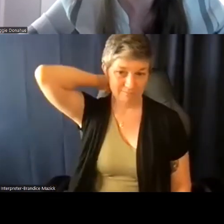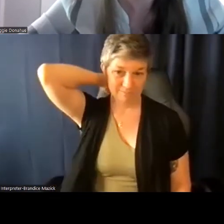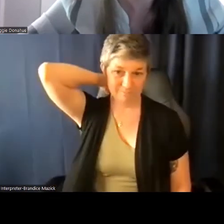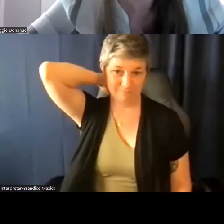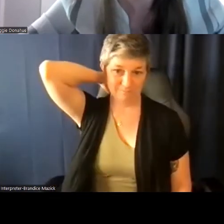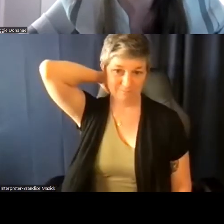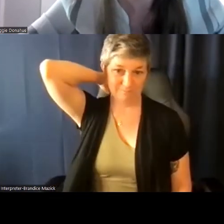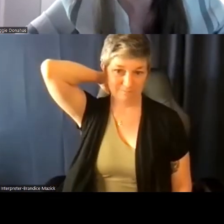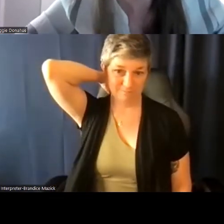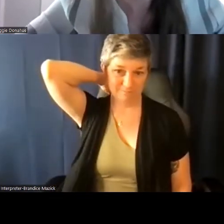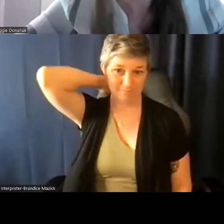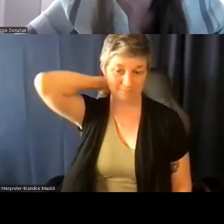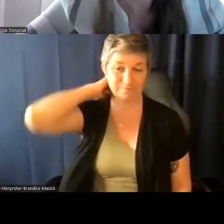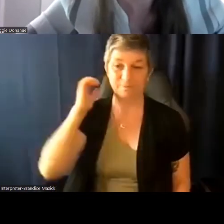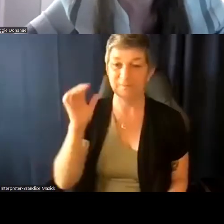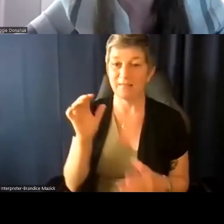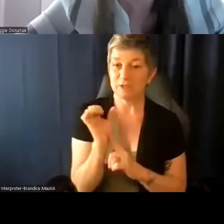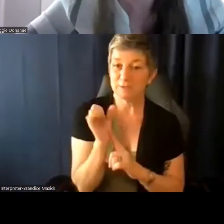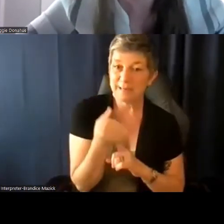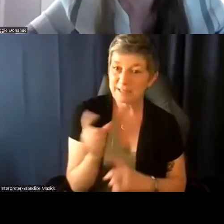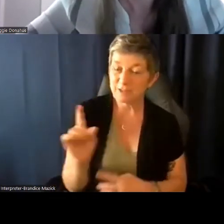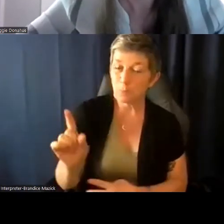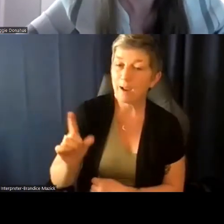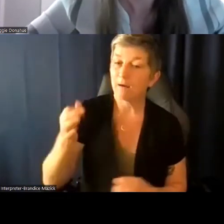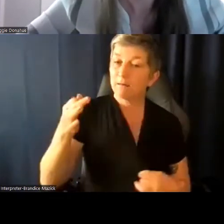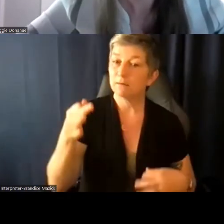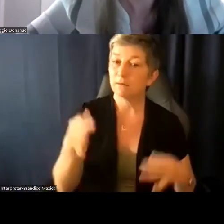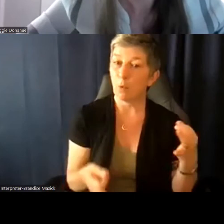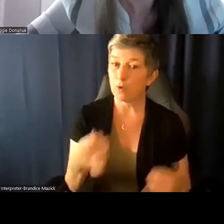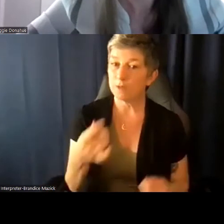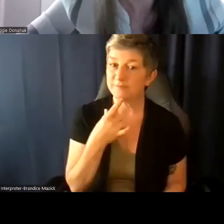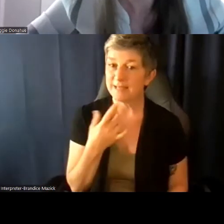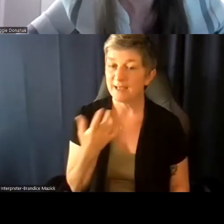there's been cases where courts have said, you know,